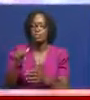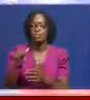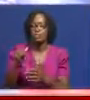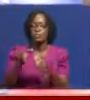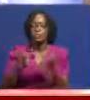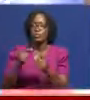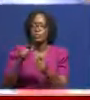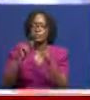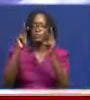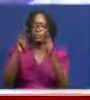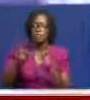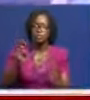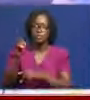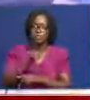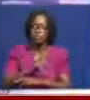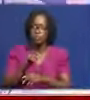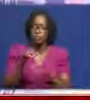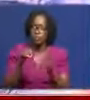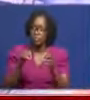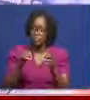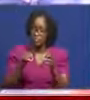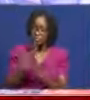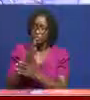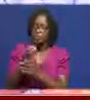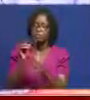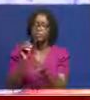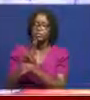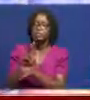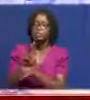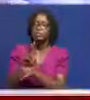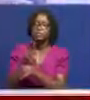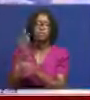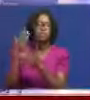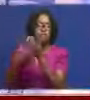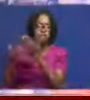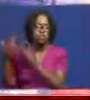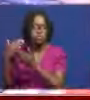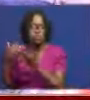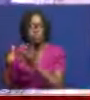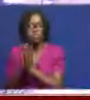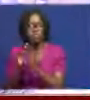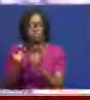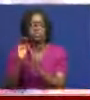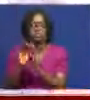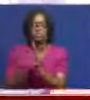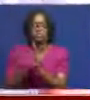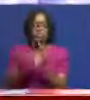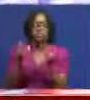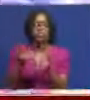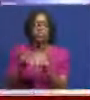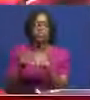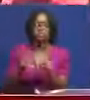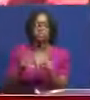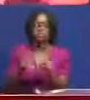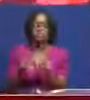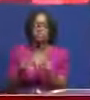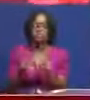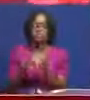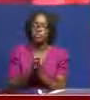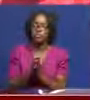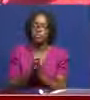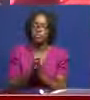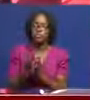Day 1-0 through a penalty, making history in the boys' hockey category and writing a new chapter in their sporting journey.